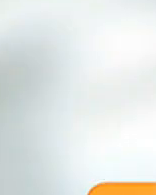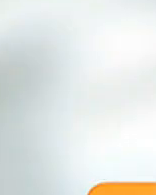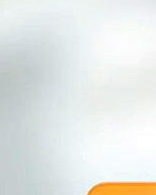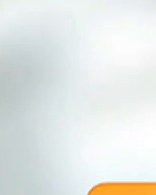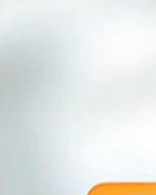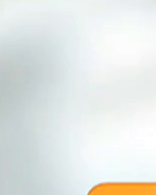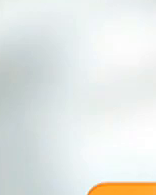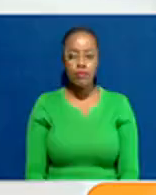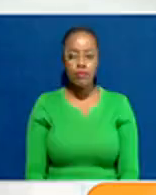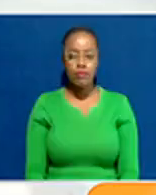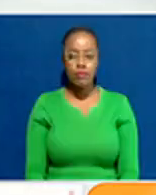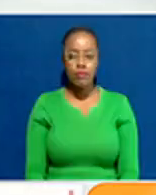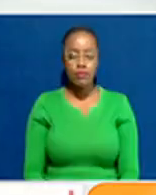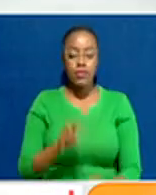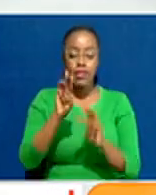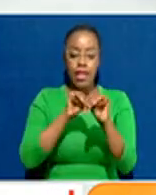example,